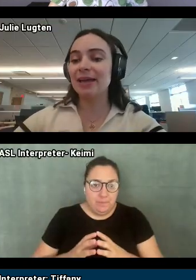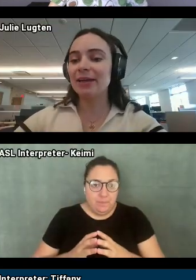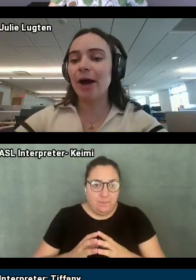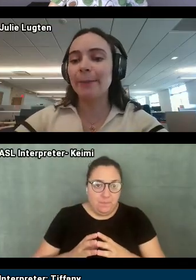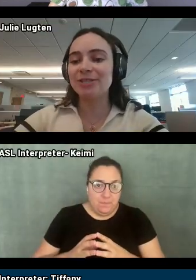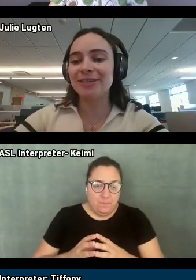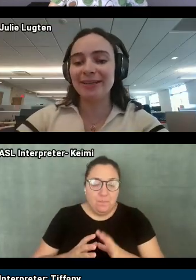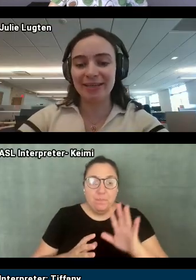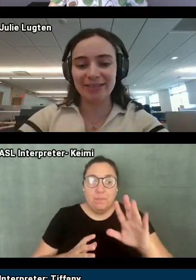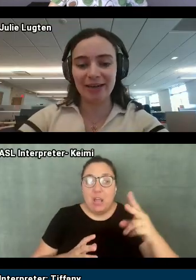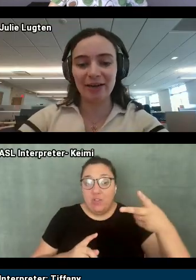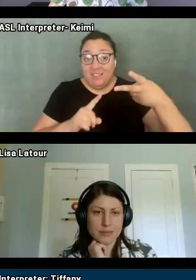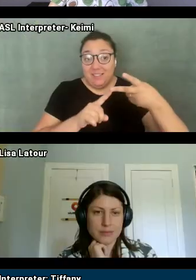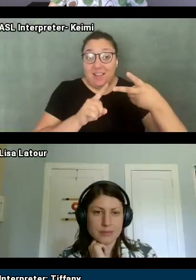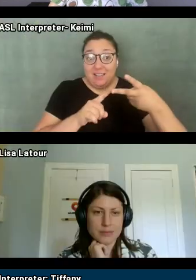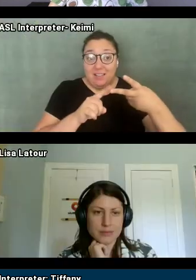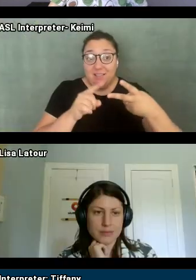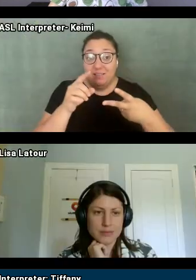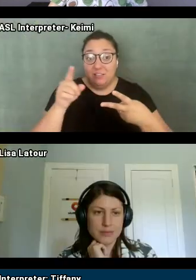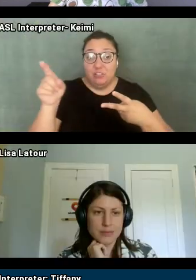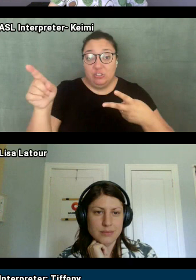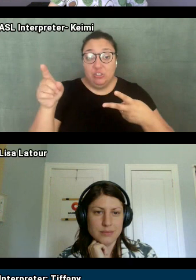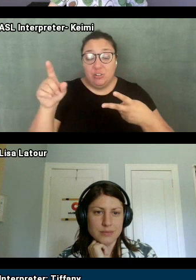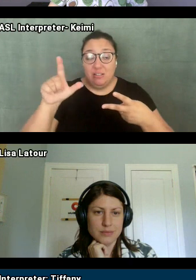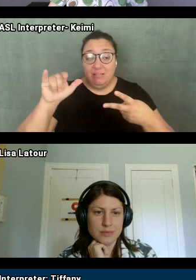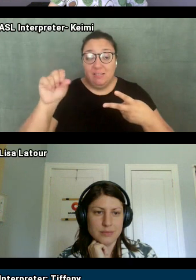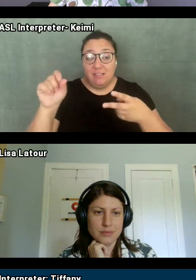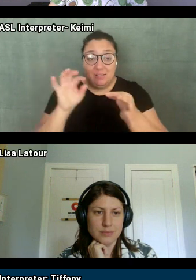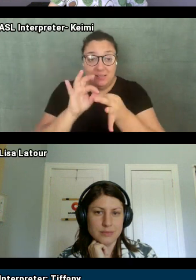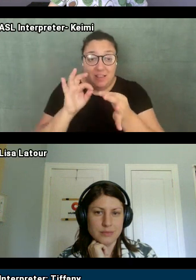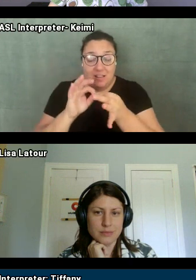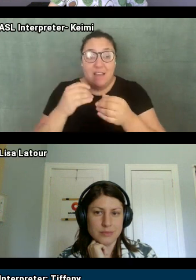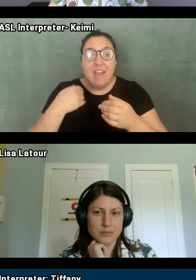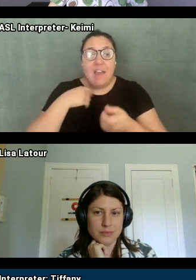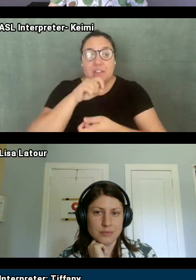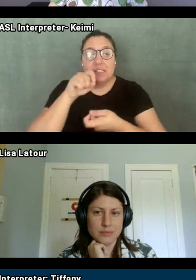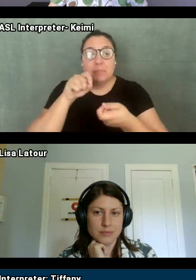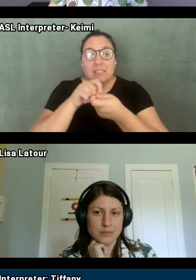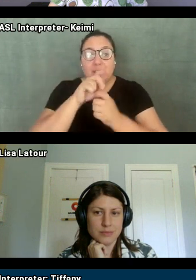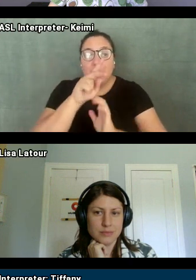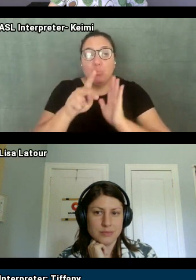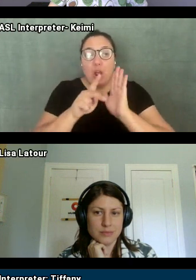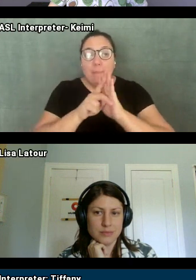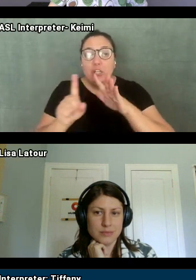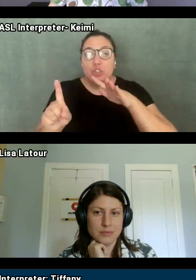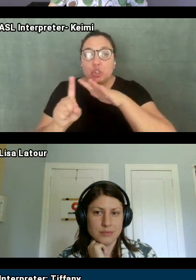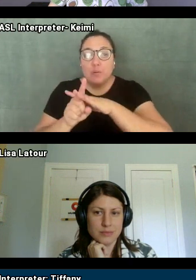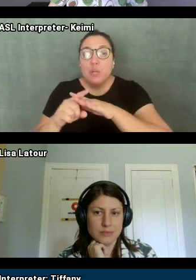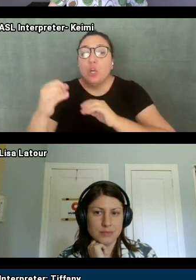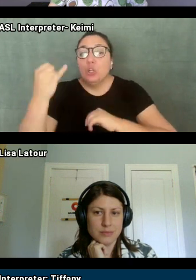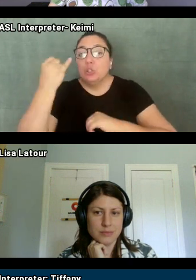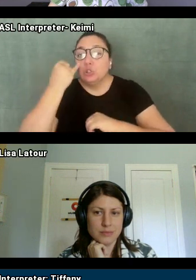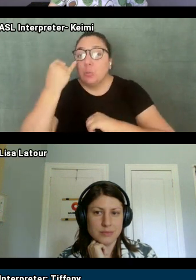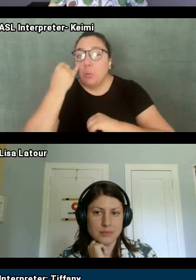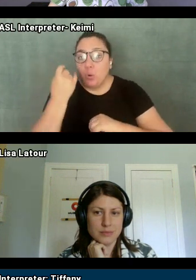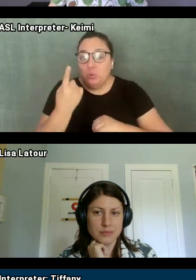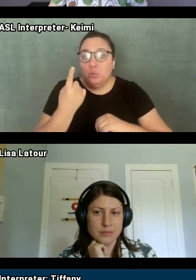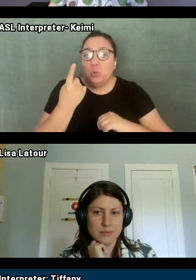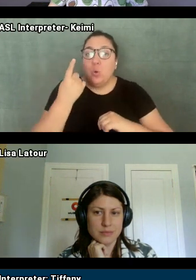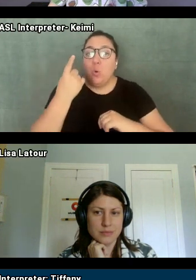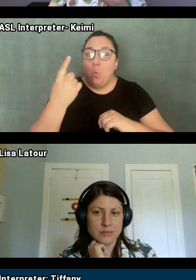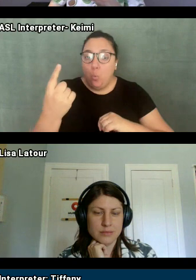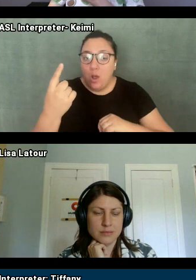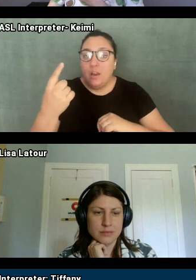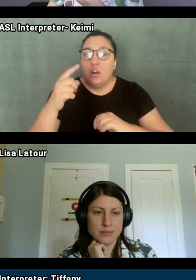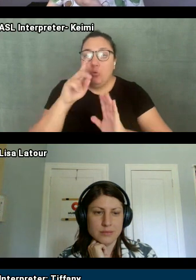Now, the second option that Lisa covered was having certain properties surface when one property value is known.